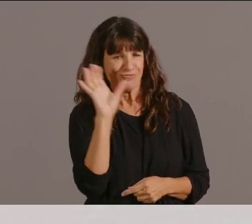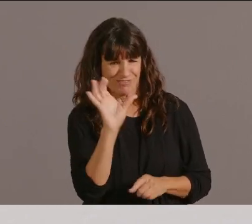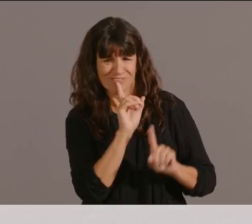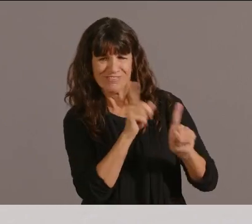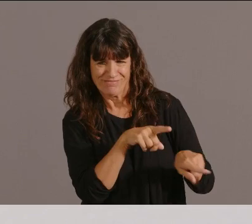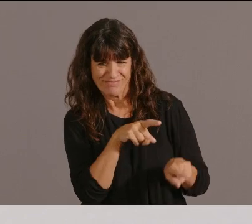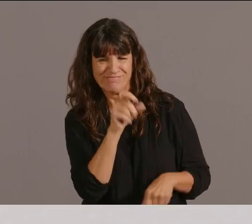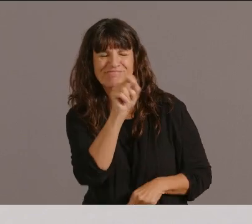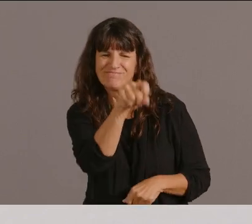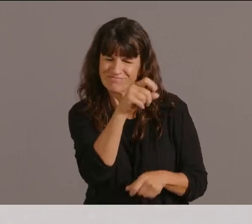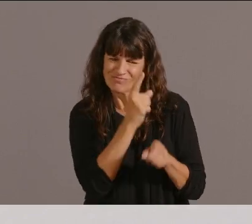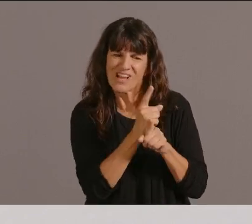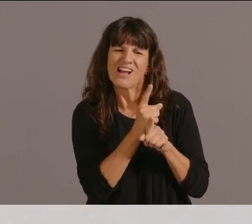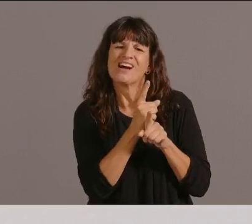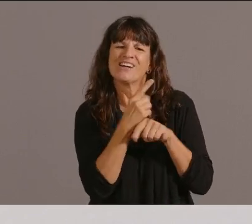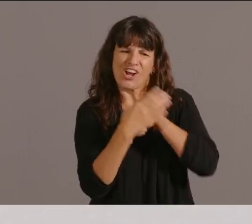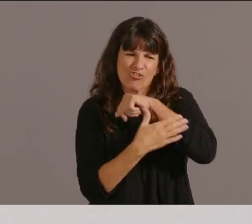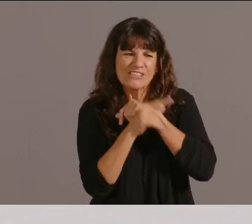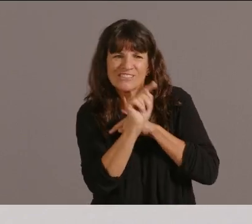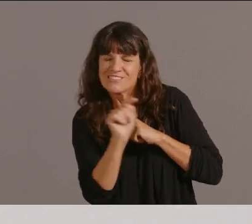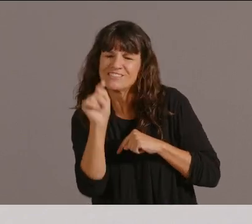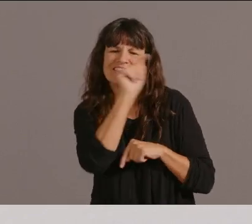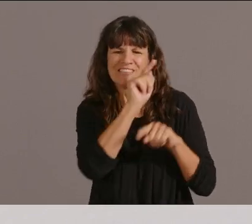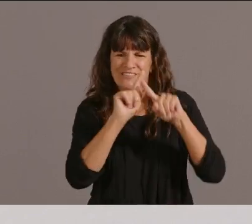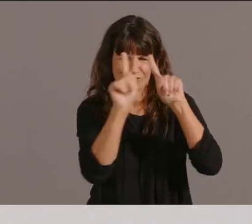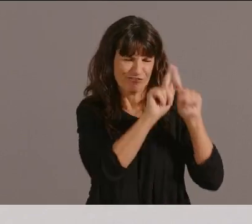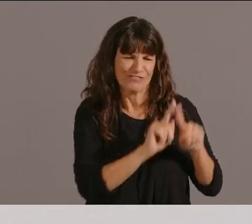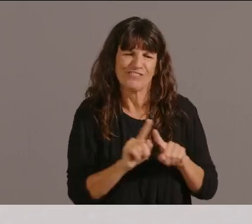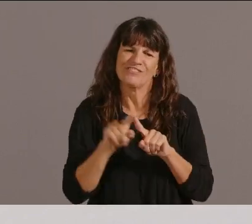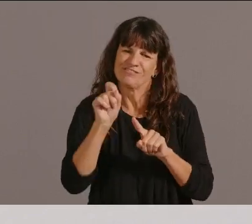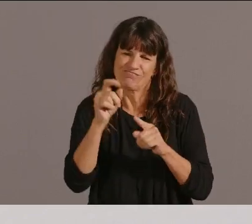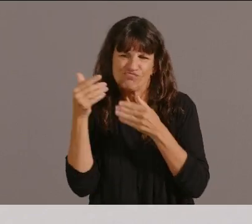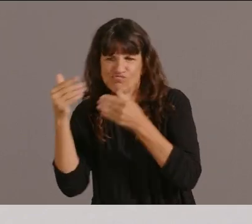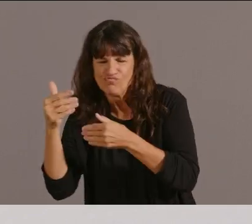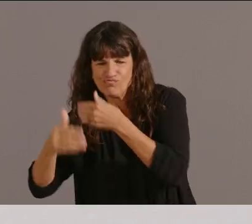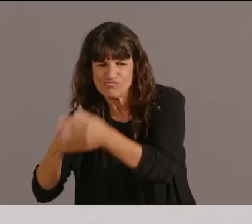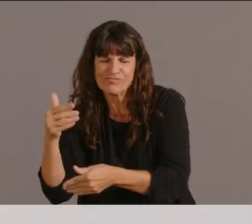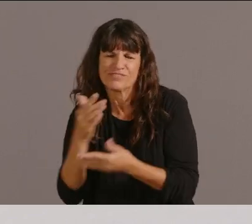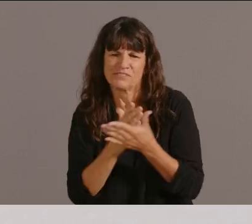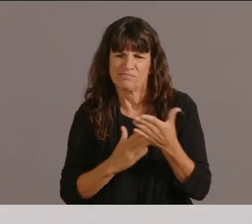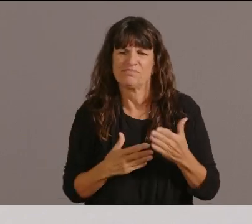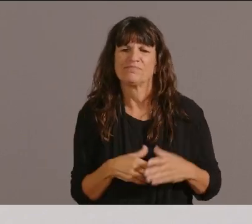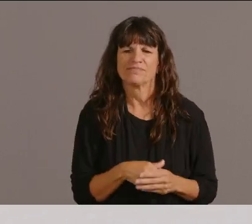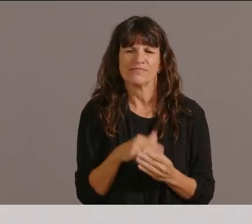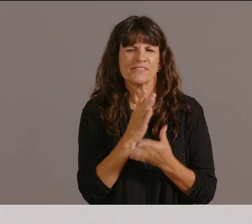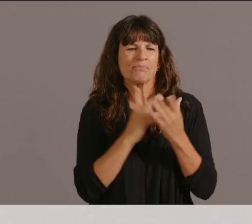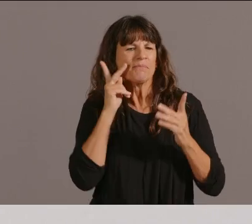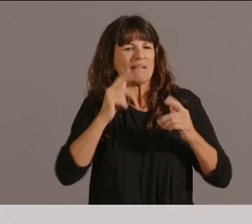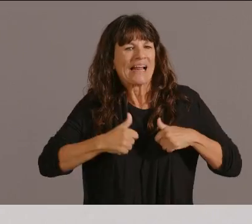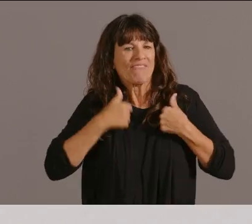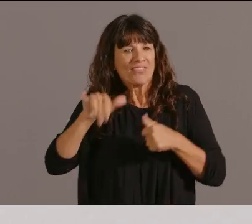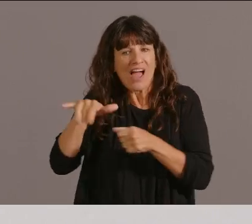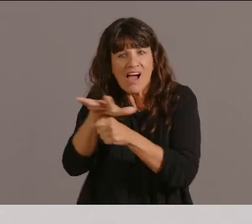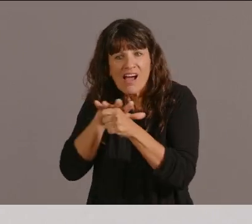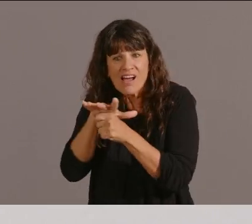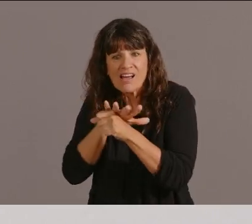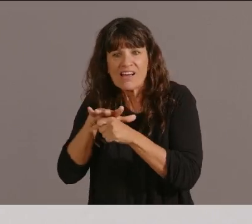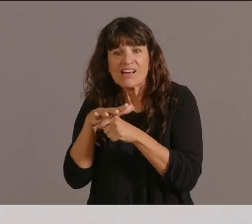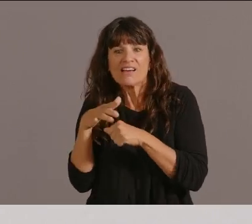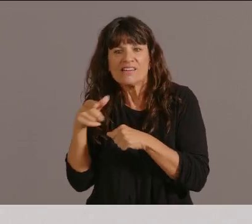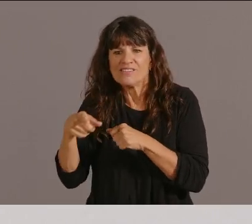where we've got our more populous counties, that's obviously going to take us longer to get through that vaccine.